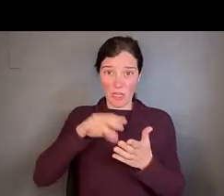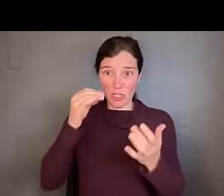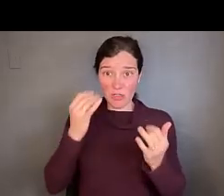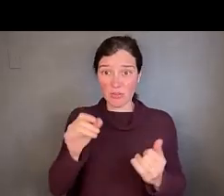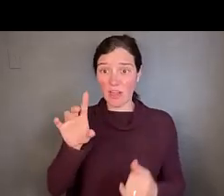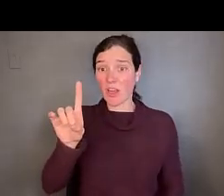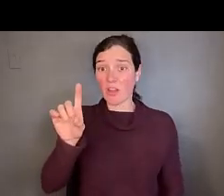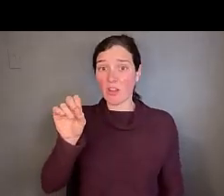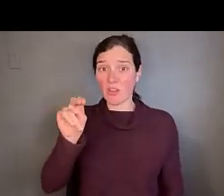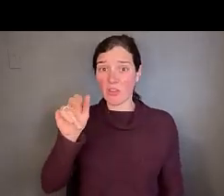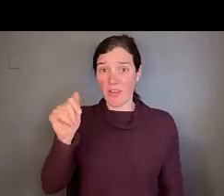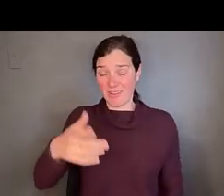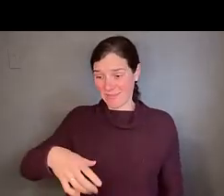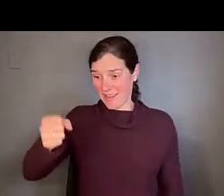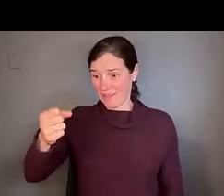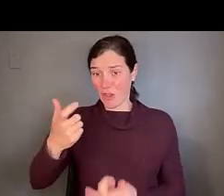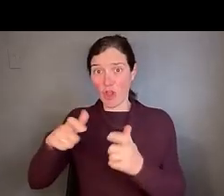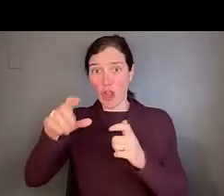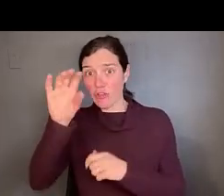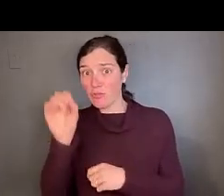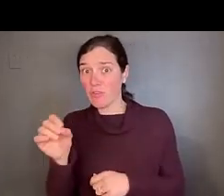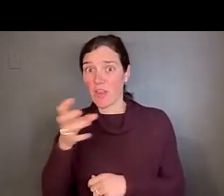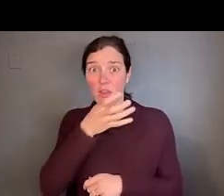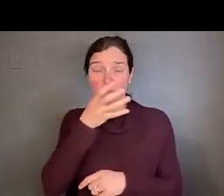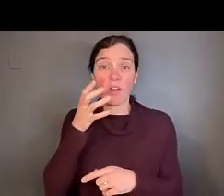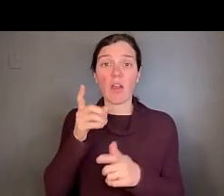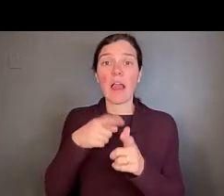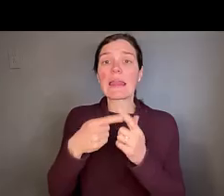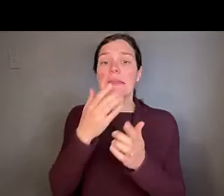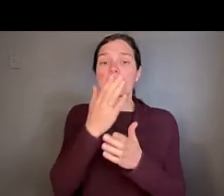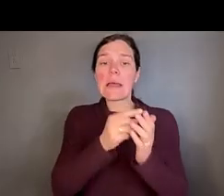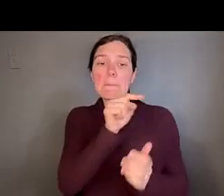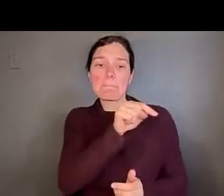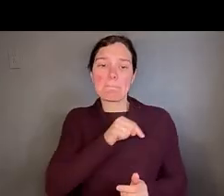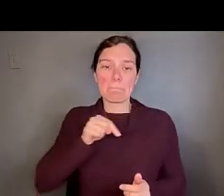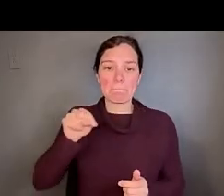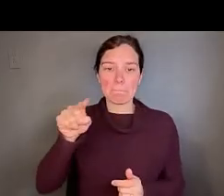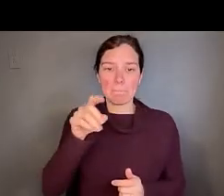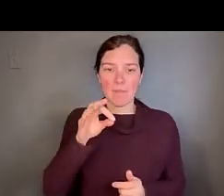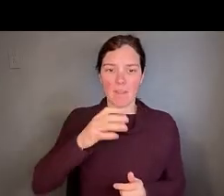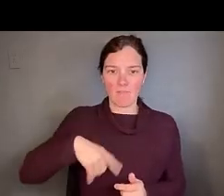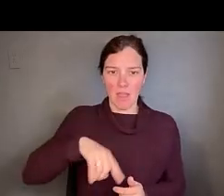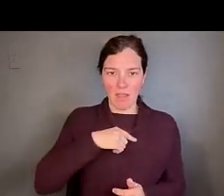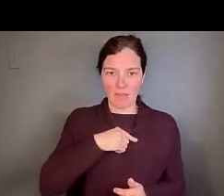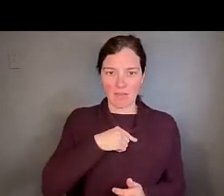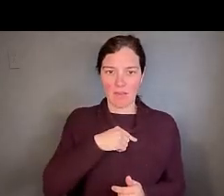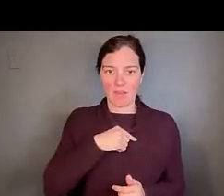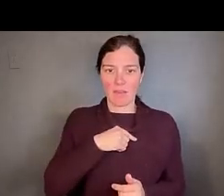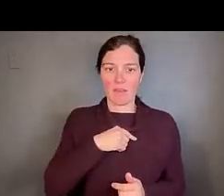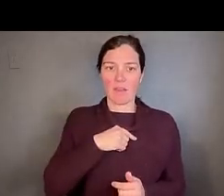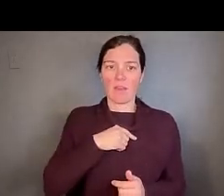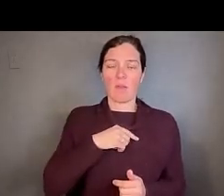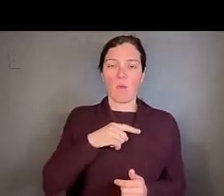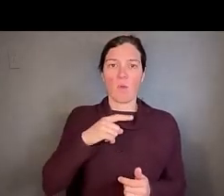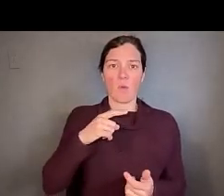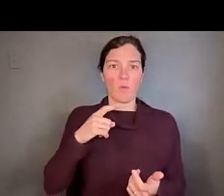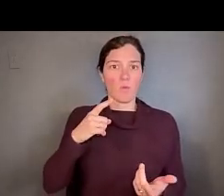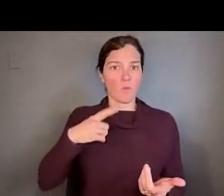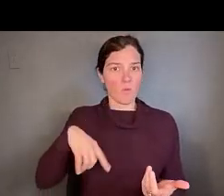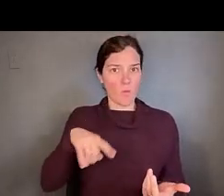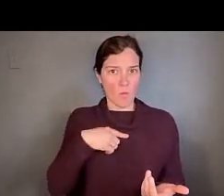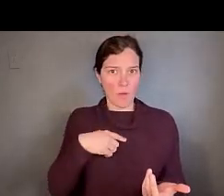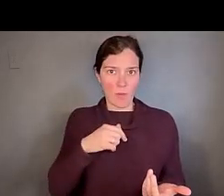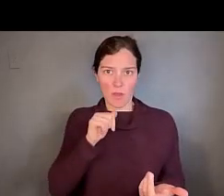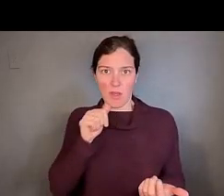Donna takes a large percent, rurals do, and then there's pockets of us that if you look at a percent of payer, we're not going